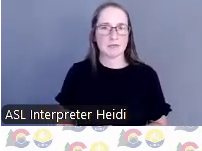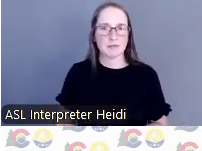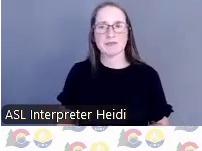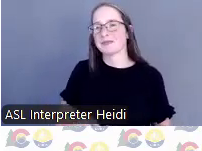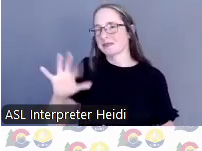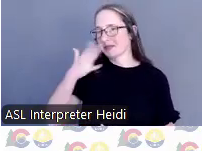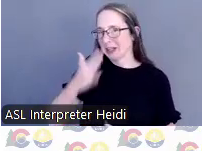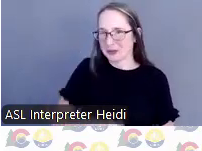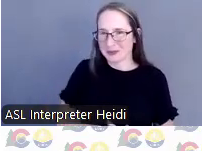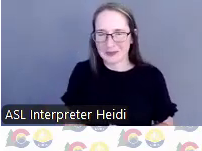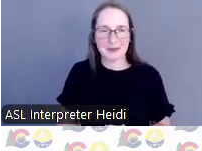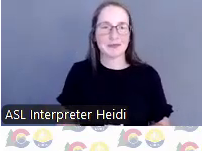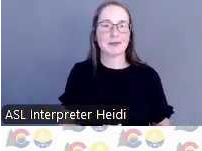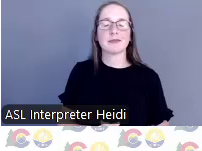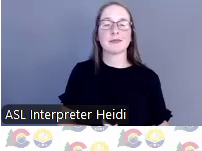Oh, thank you.